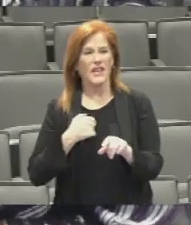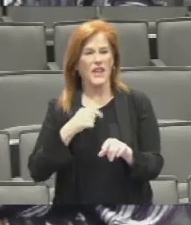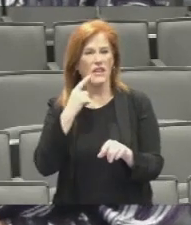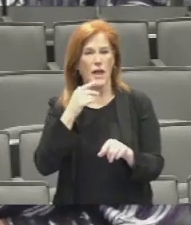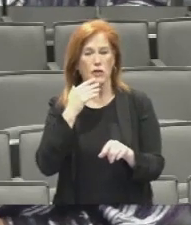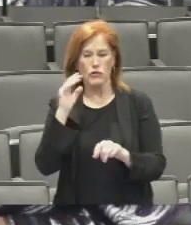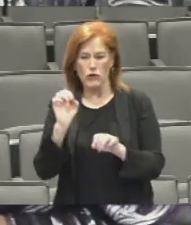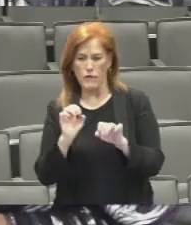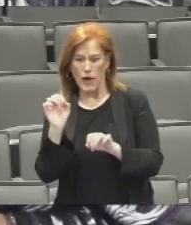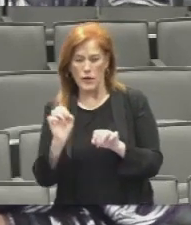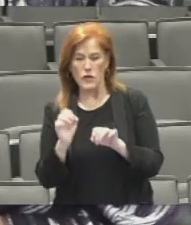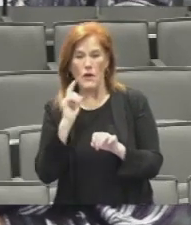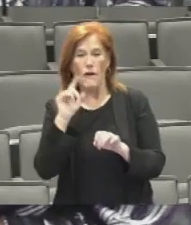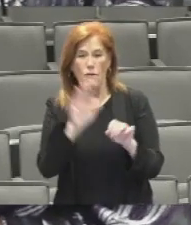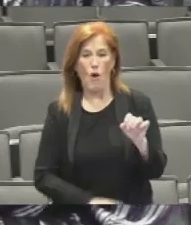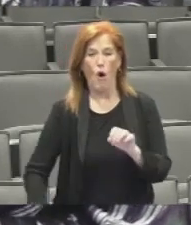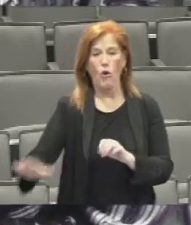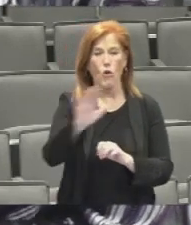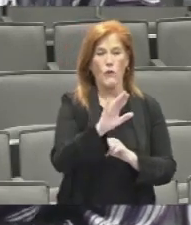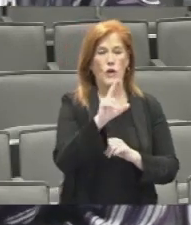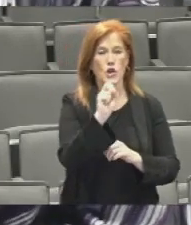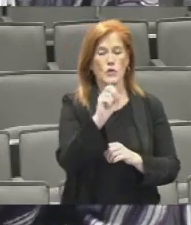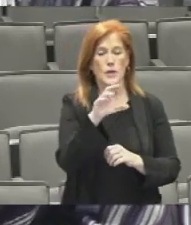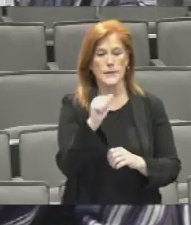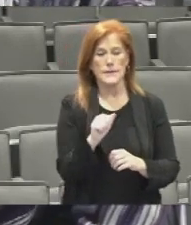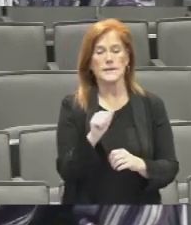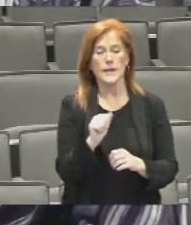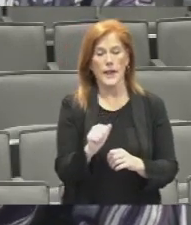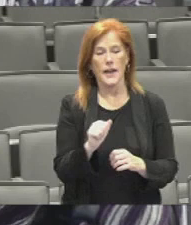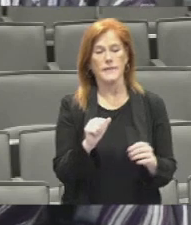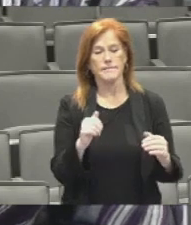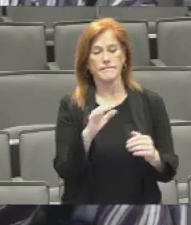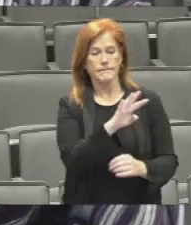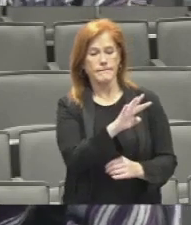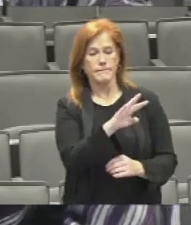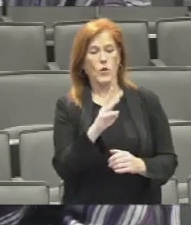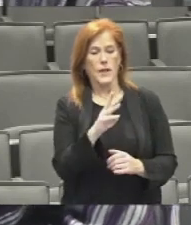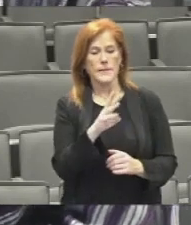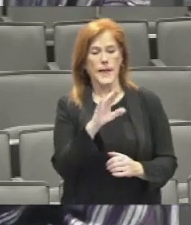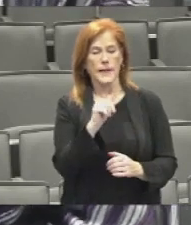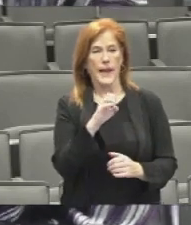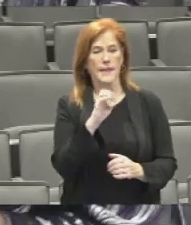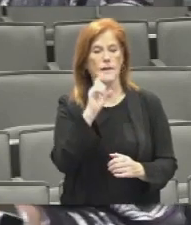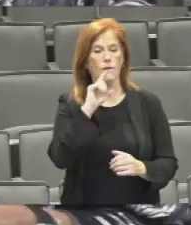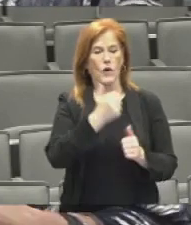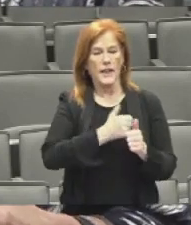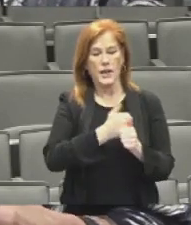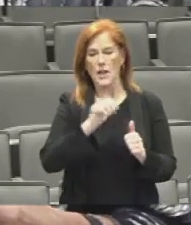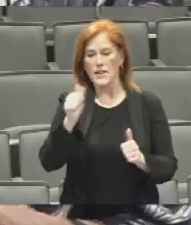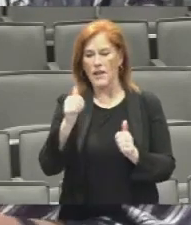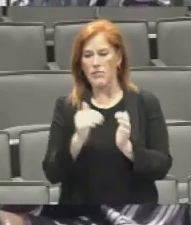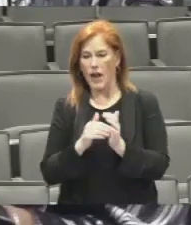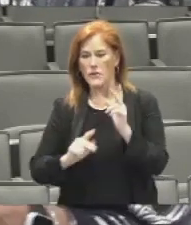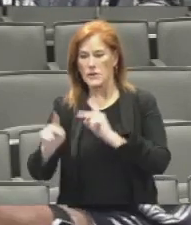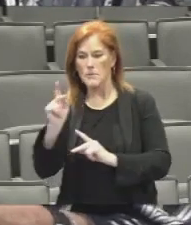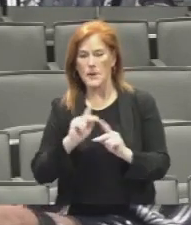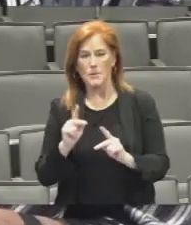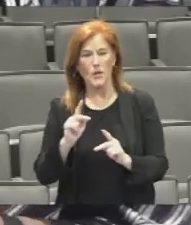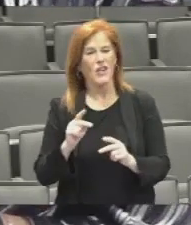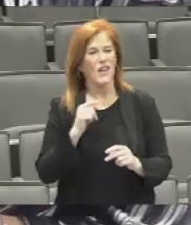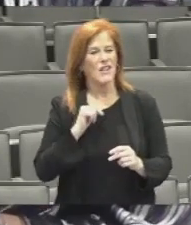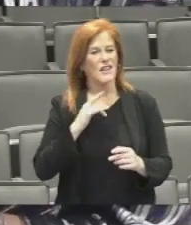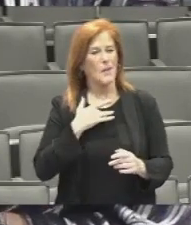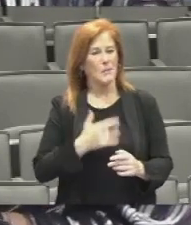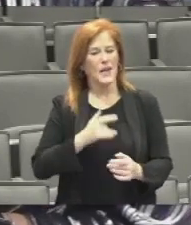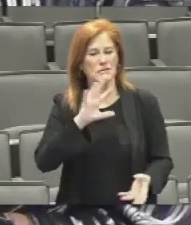measure, across the U.S., there is 46 cases per 10,000. That's kind of the average